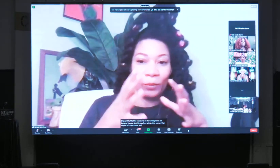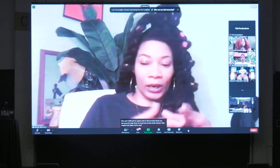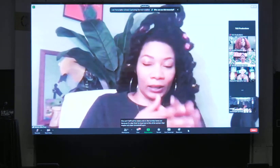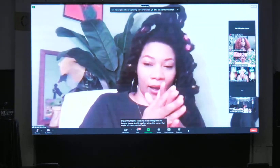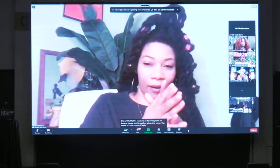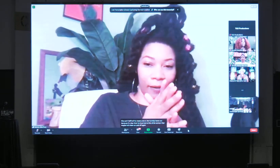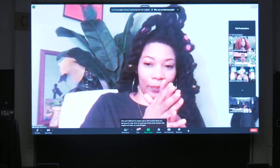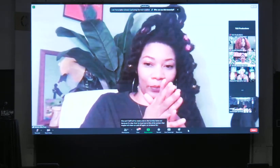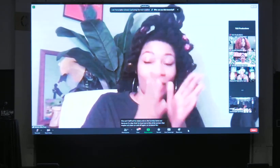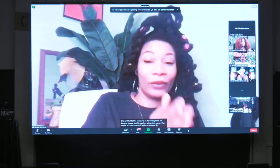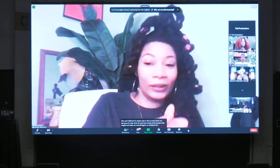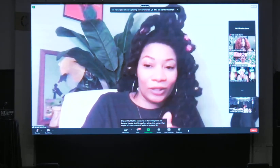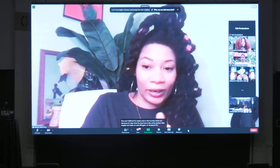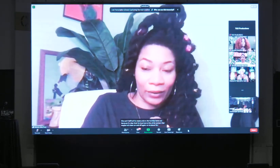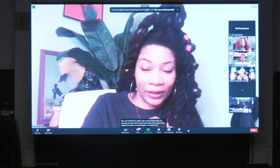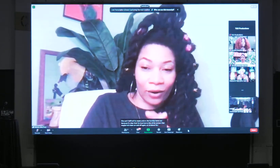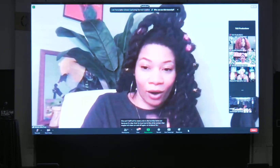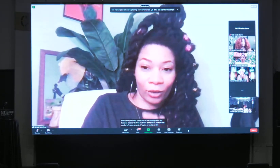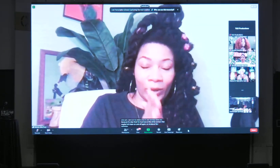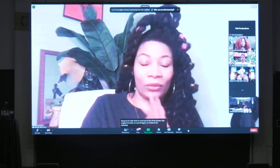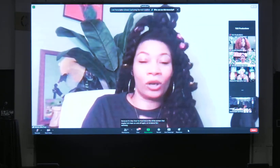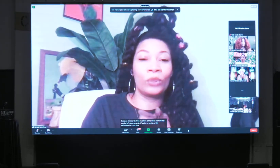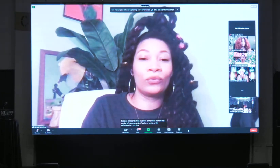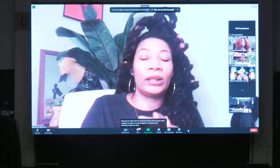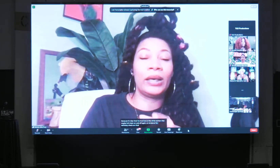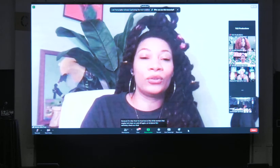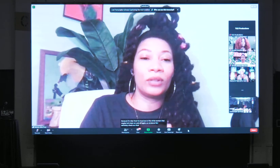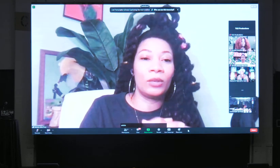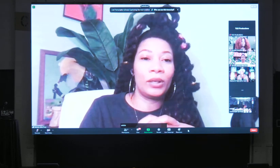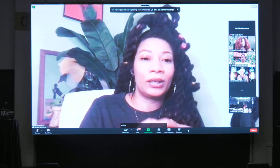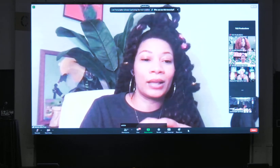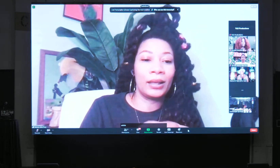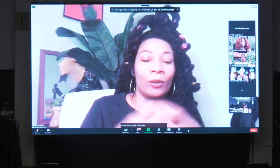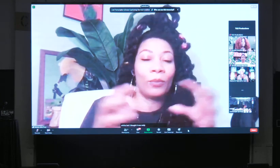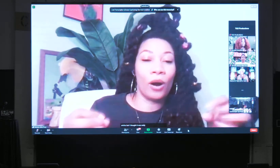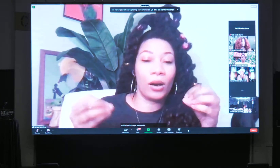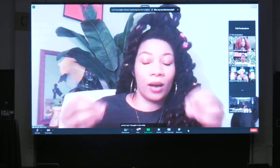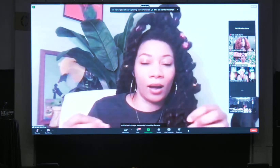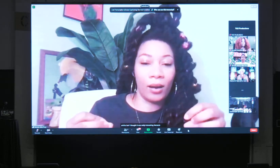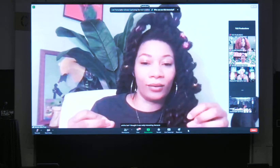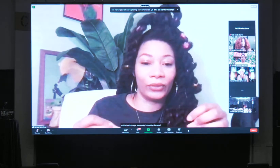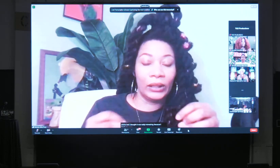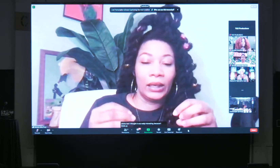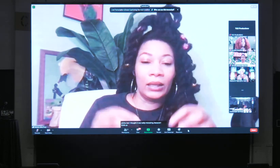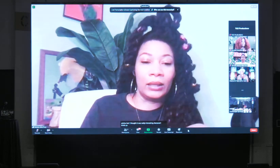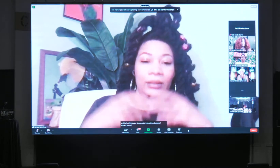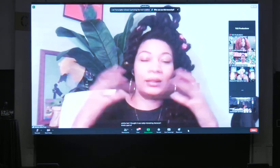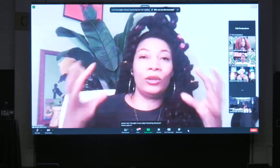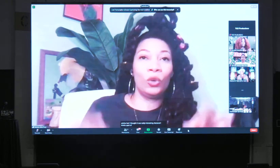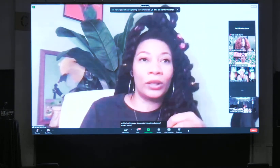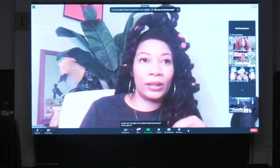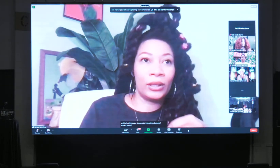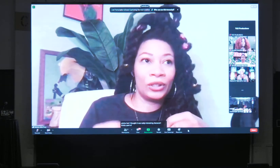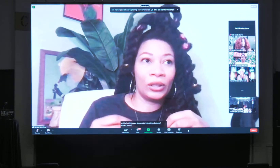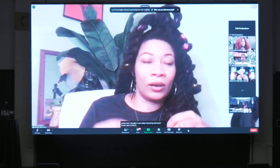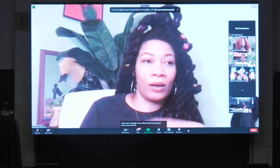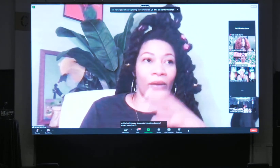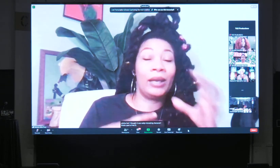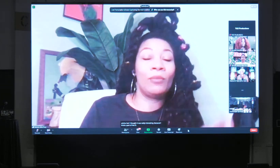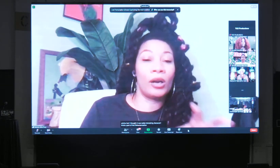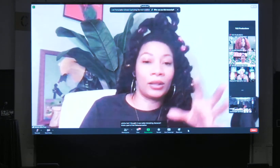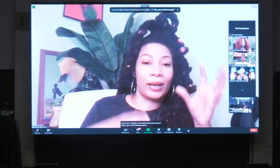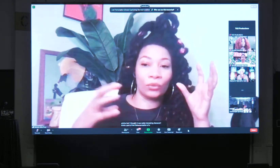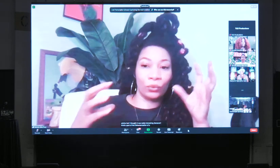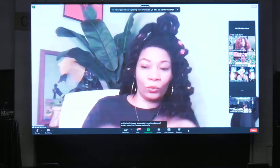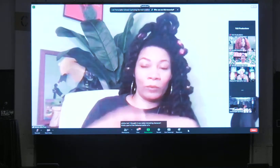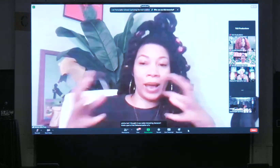whatever. But definitely check out that article. But I thought it was really interesting because I think a part of the dehumanization of